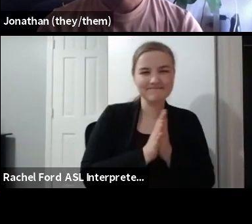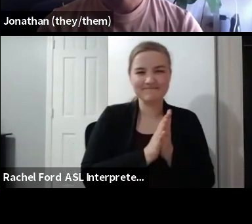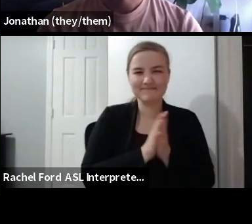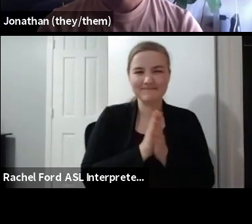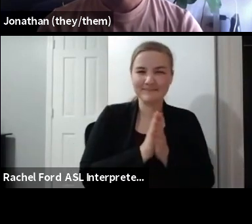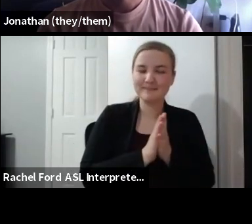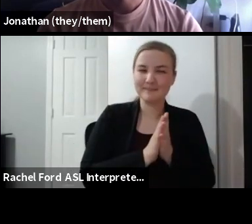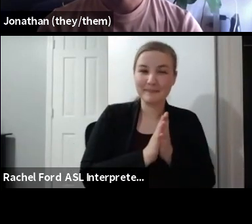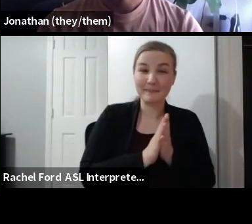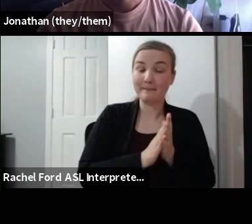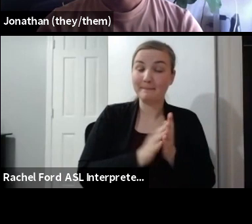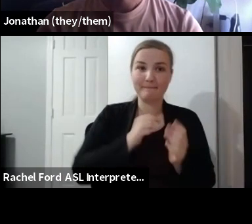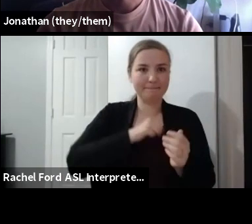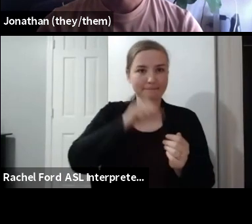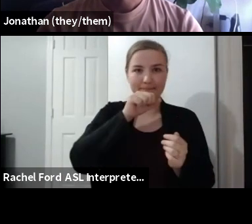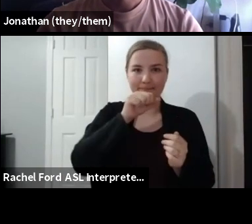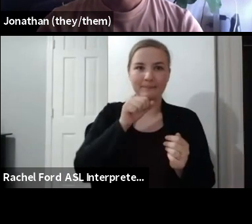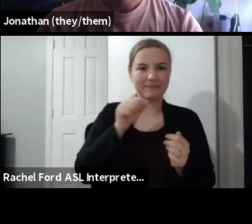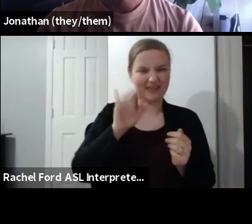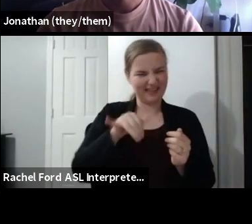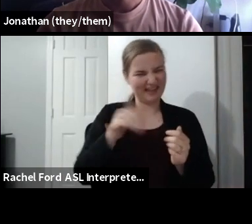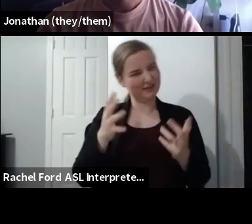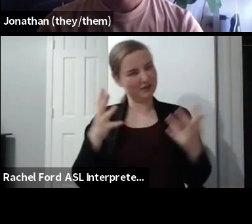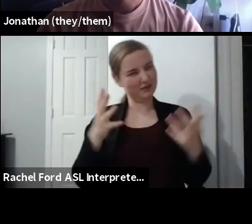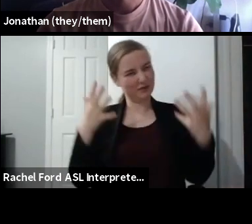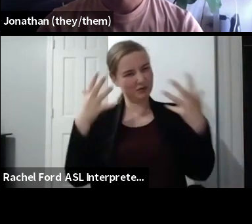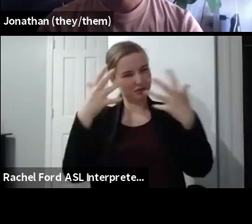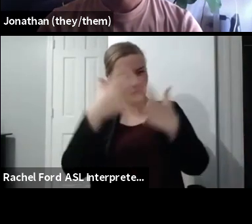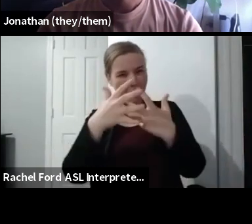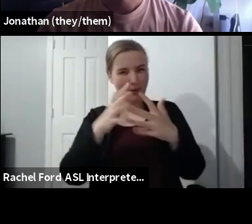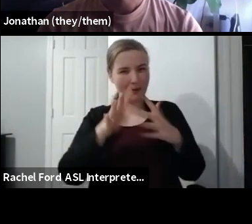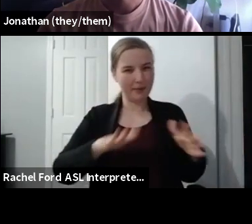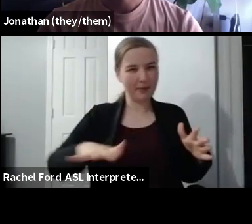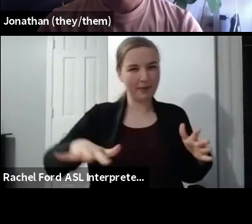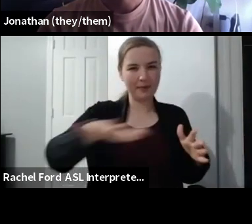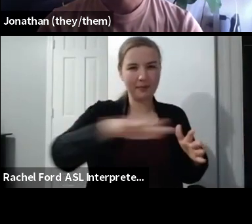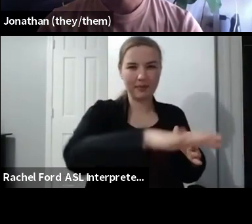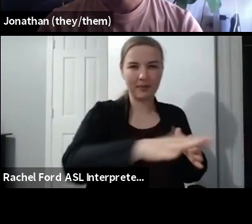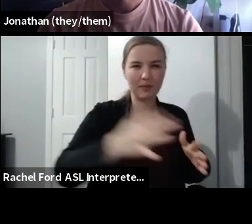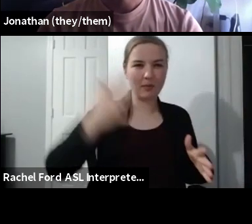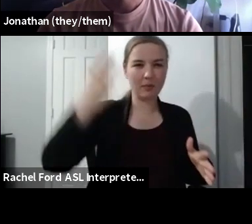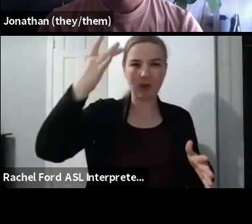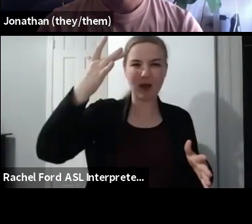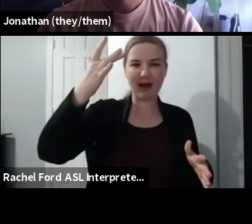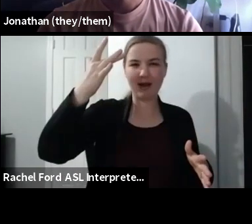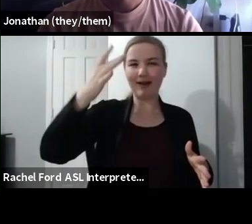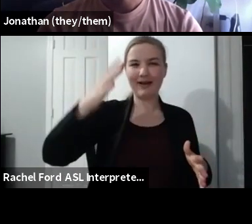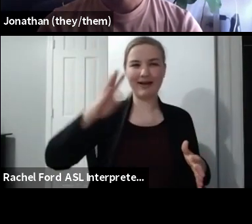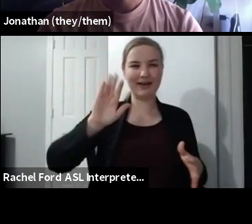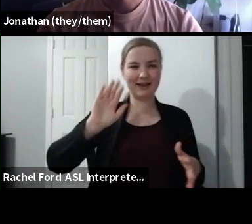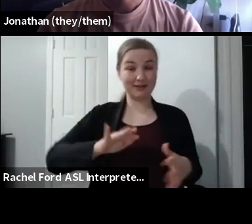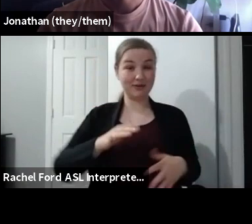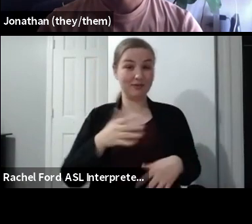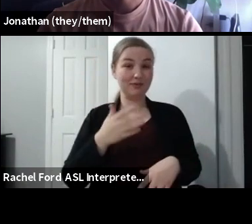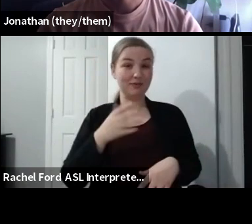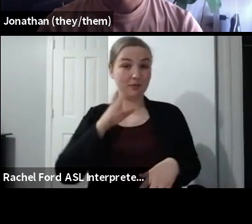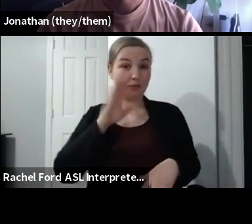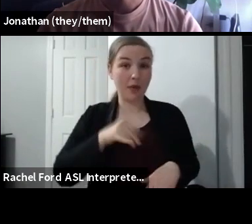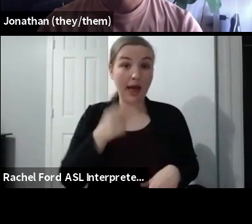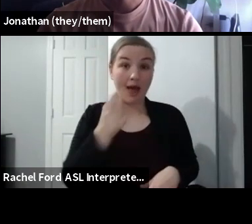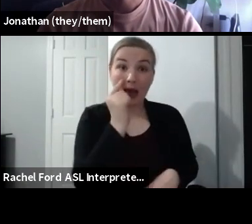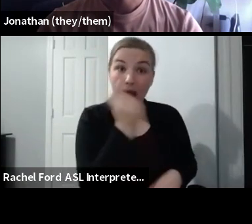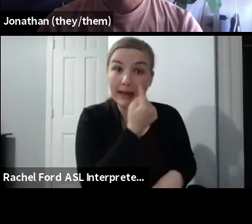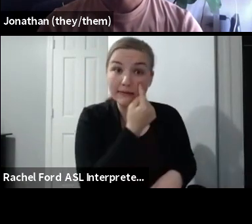I'm into the darkness because I'm into the disruption of the hierarchy of the senses. And I think